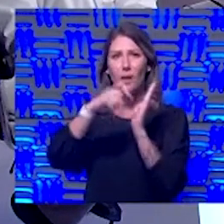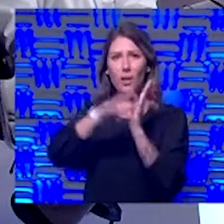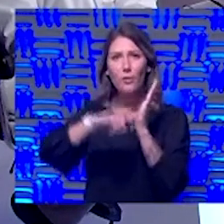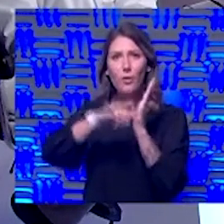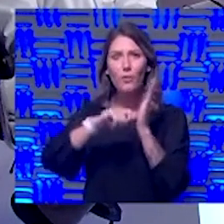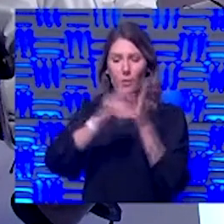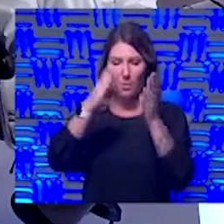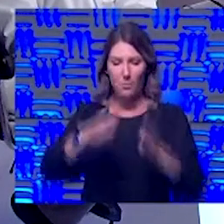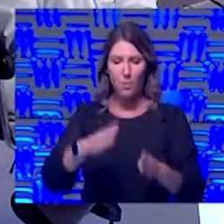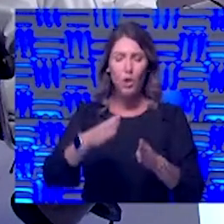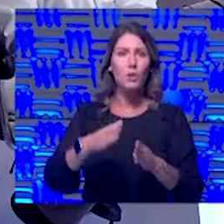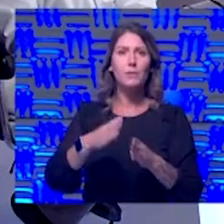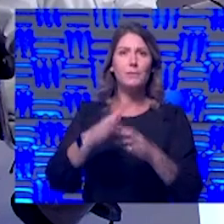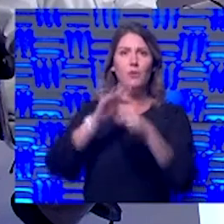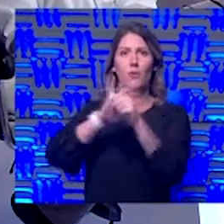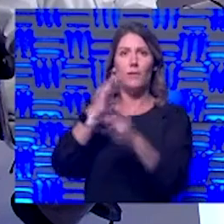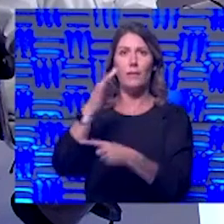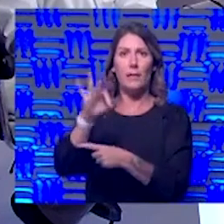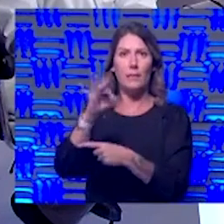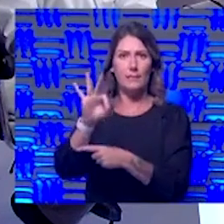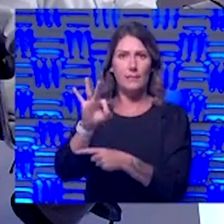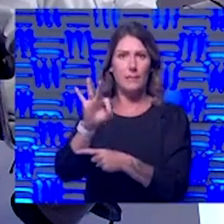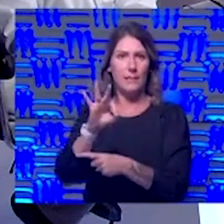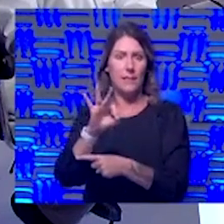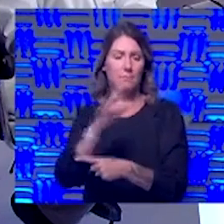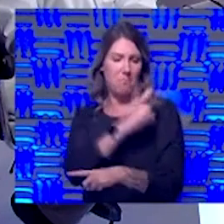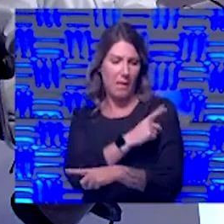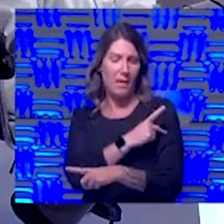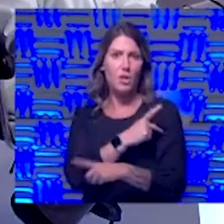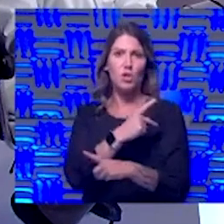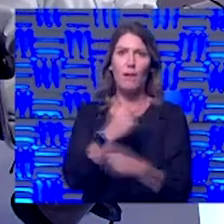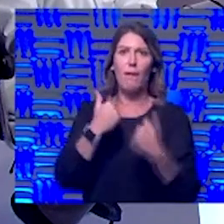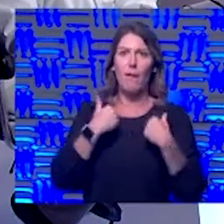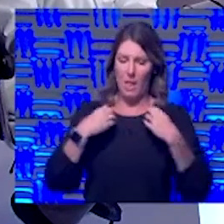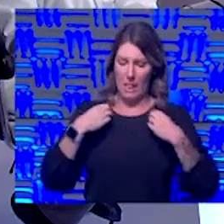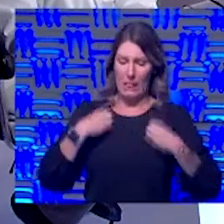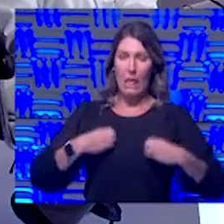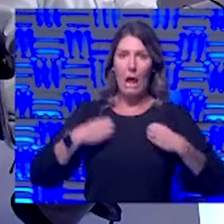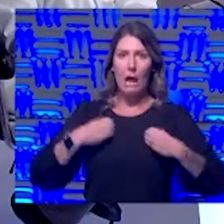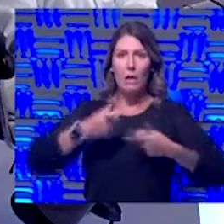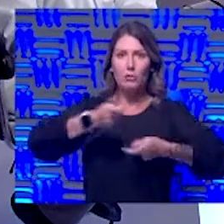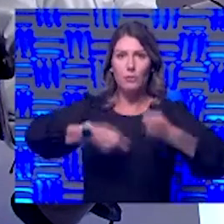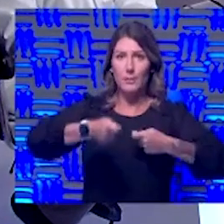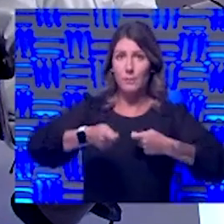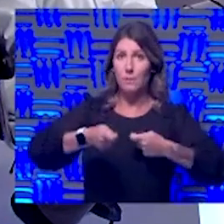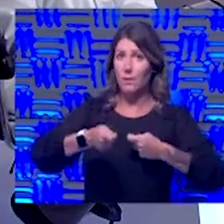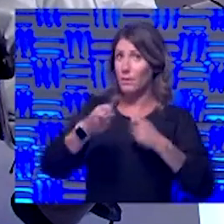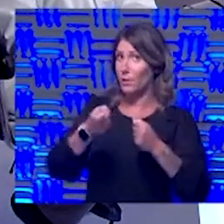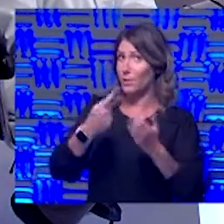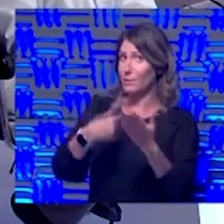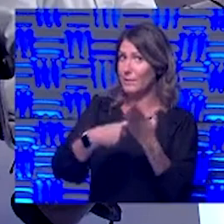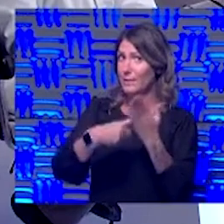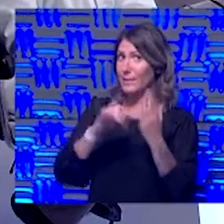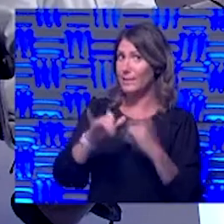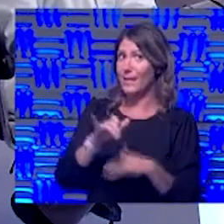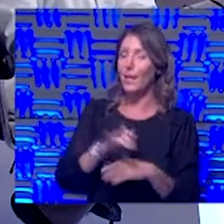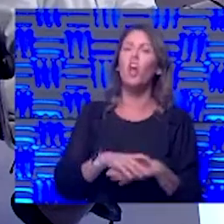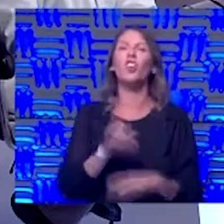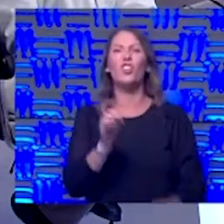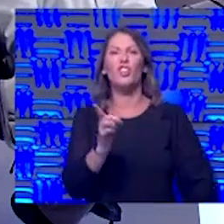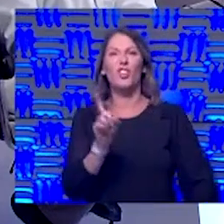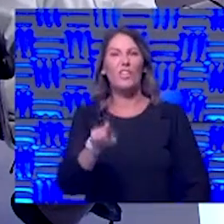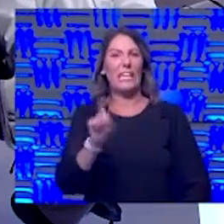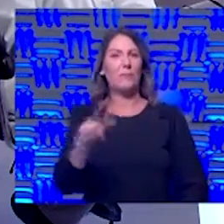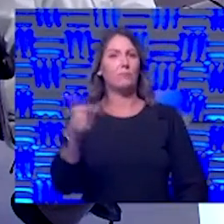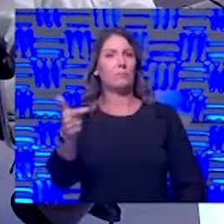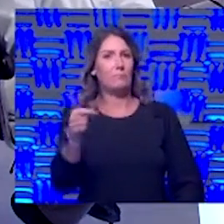COVID patient and ended up having a lung transplant. Can you speak to that? I think I probably can. You could take this a lot